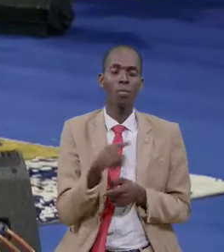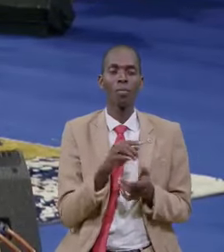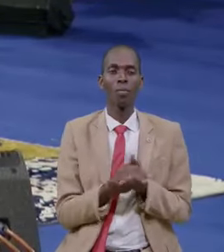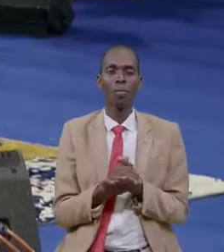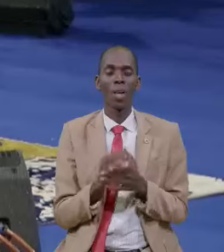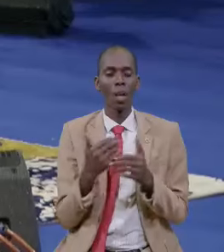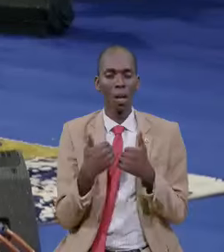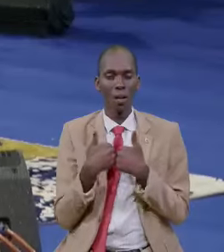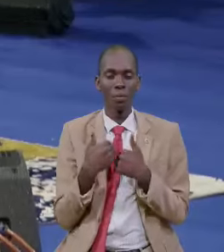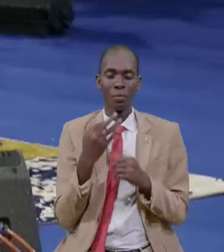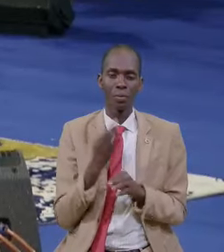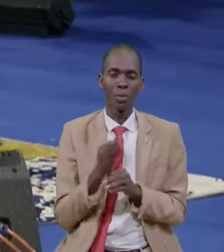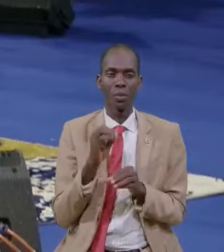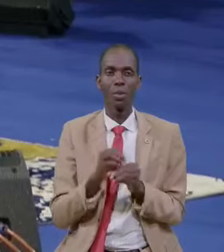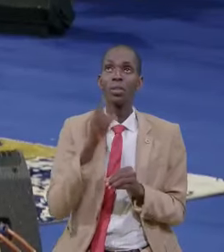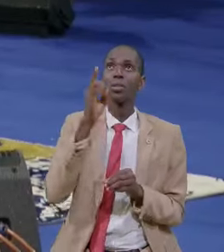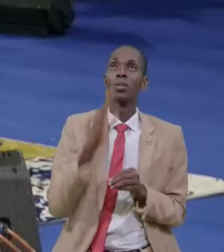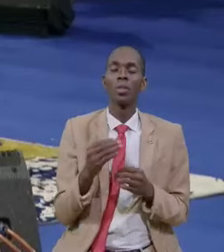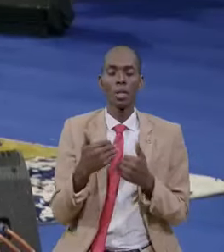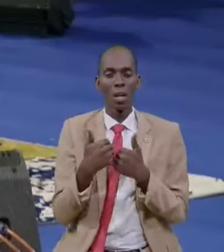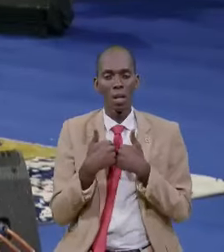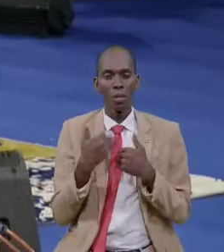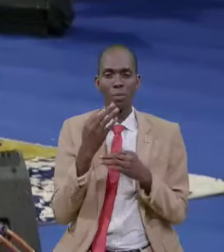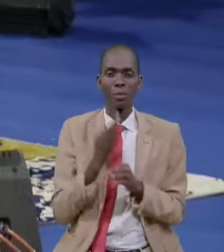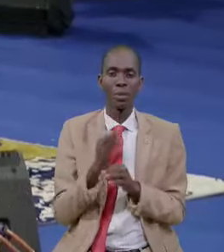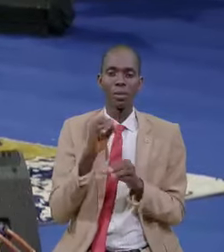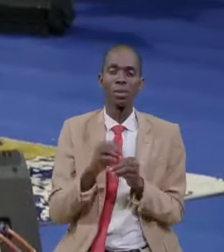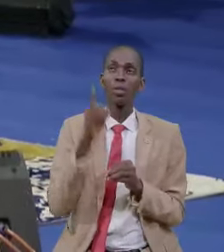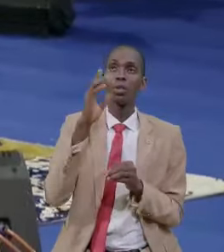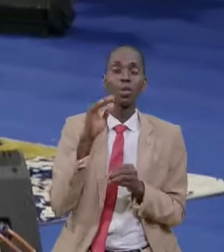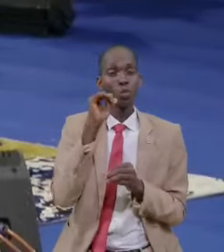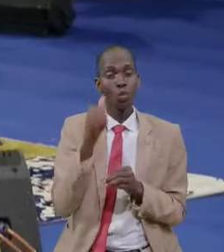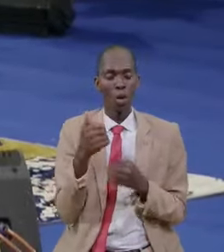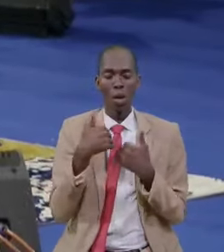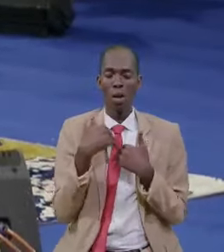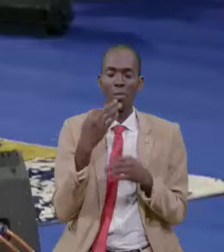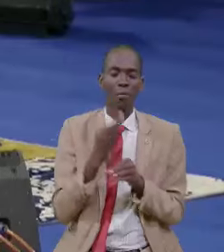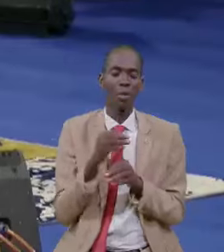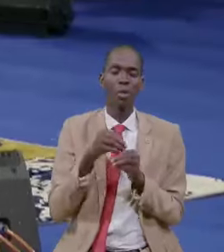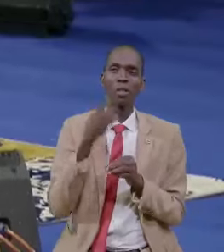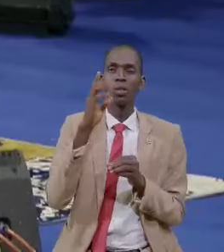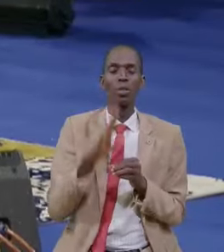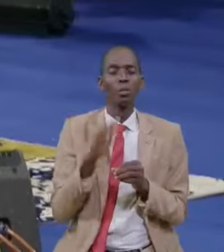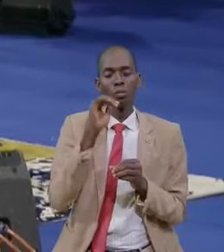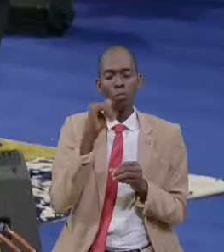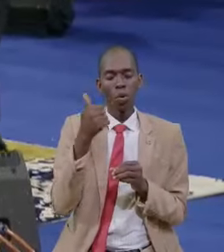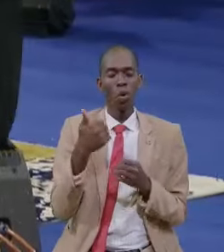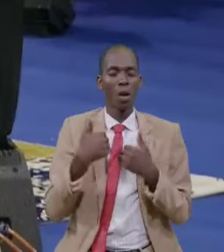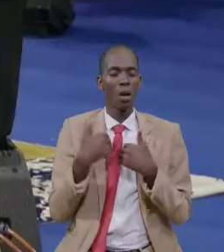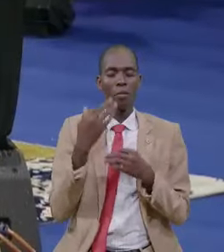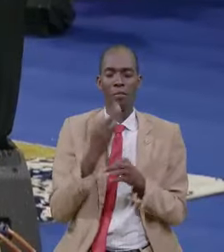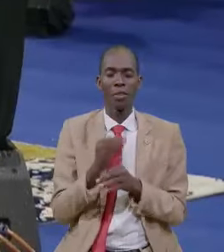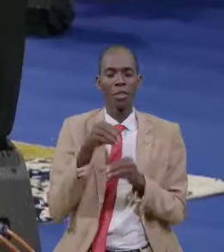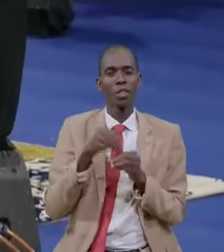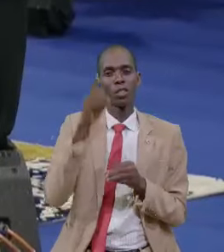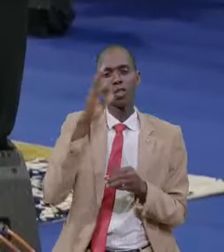faith in God. Have faith in God tonight. Have faith in God tomorrow. Have faith in God. Every day of your life, have faith in